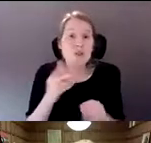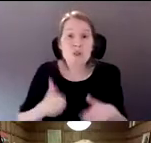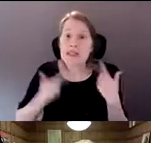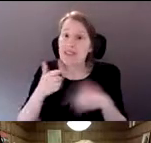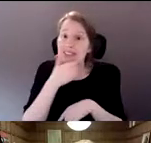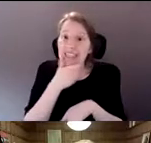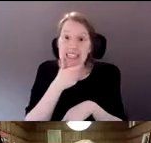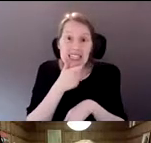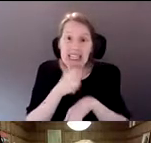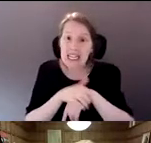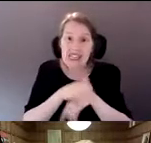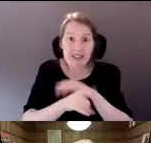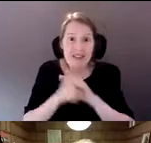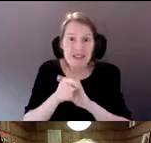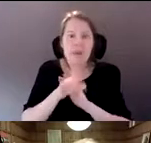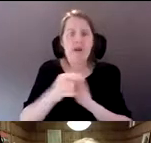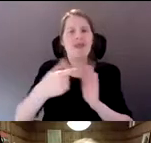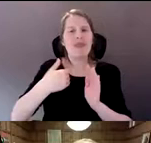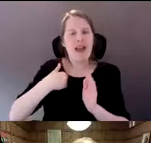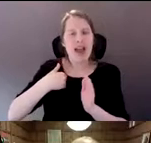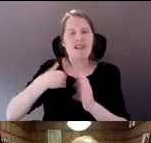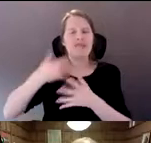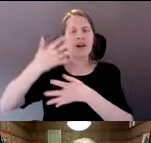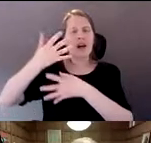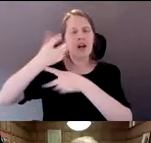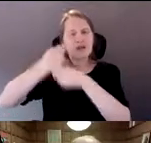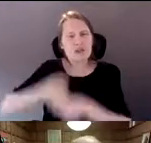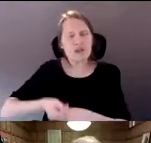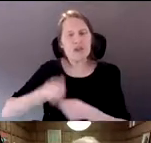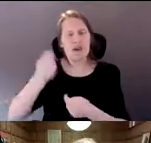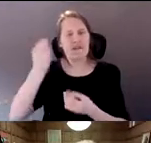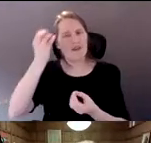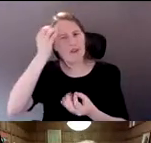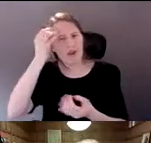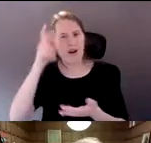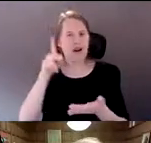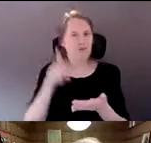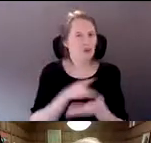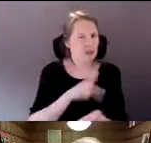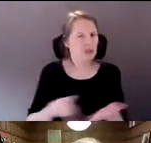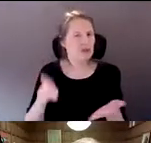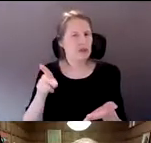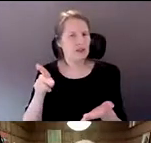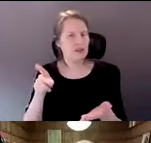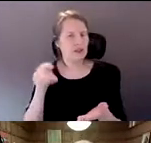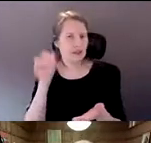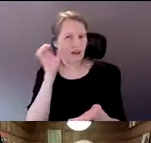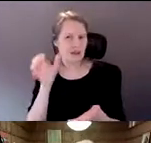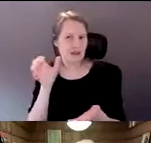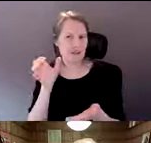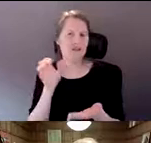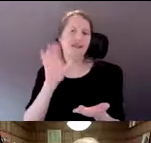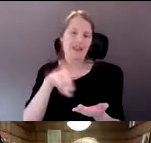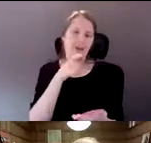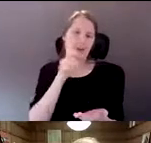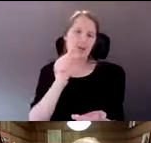only from their habits of thought, their concepts, their prejudices. And that Jew is, of course,